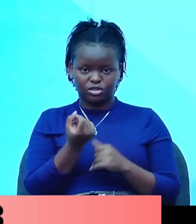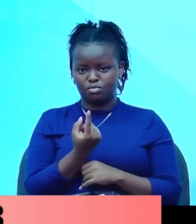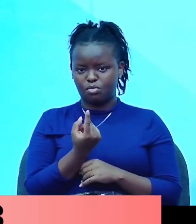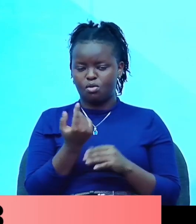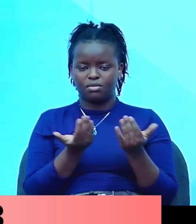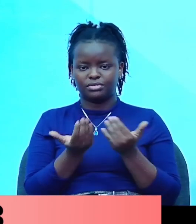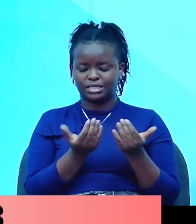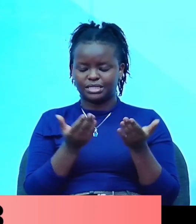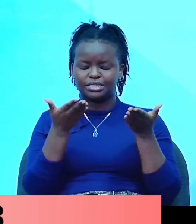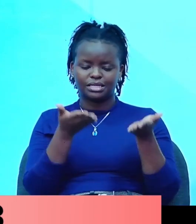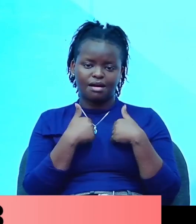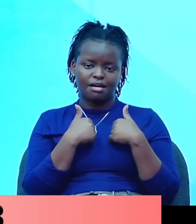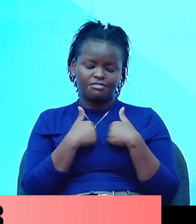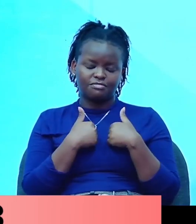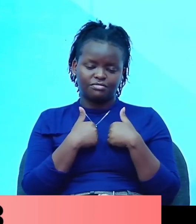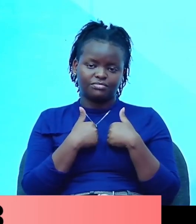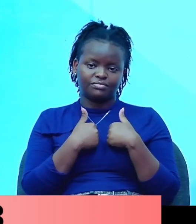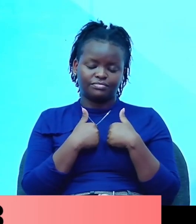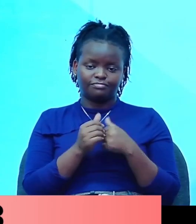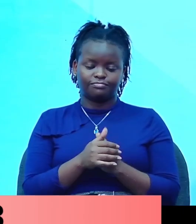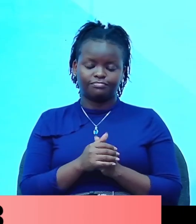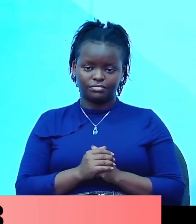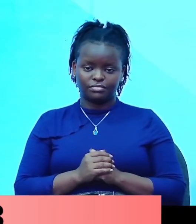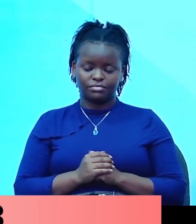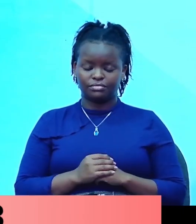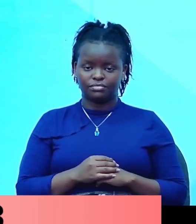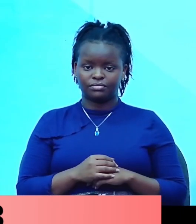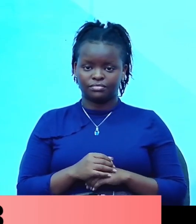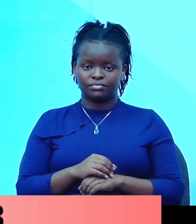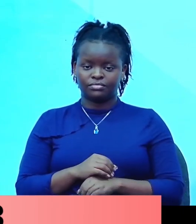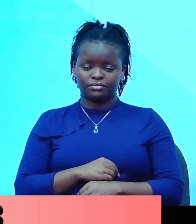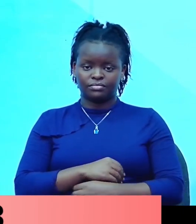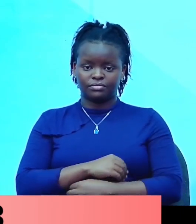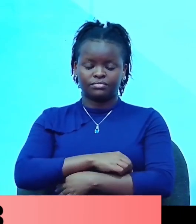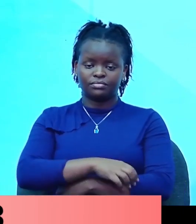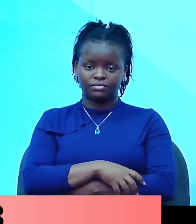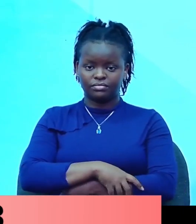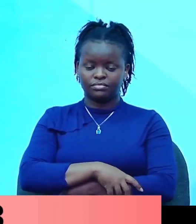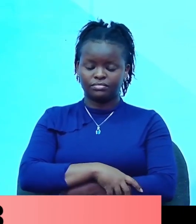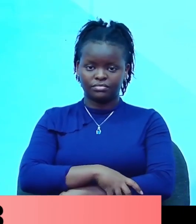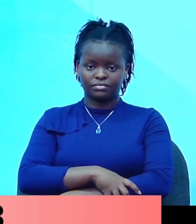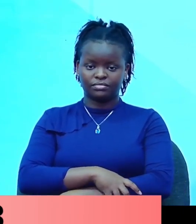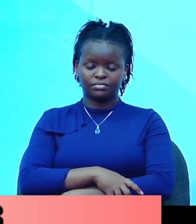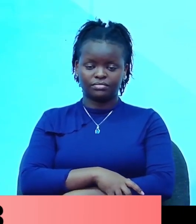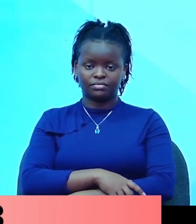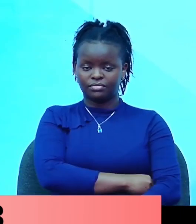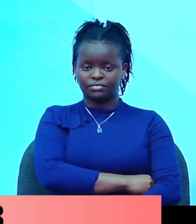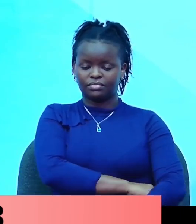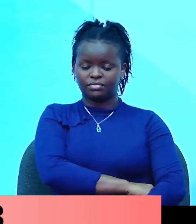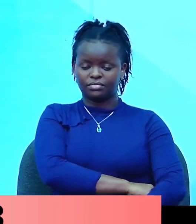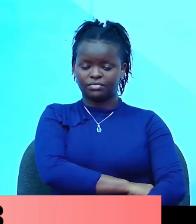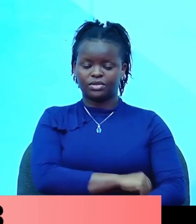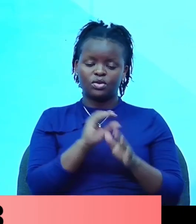available for business. Right? Yes. Nice. Yeah. Nice. So hypothetically speaking,